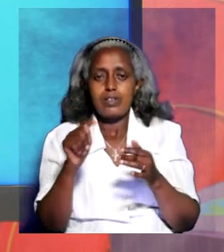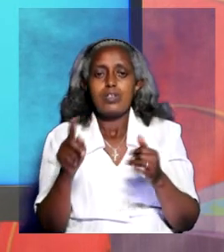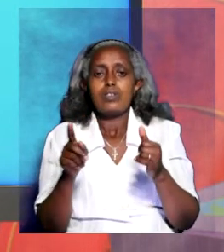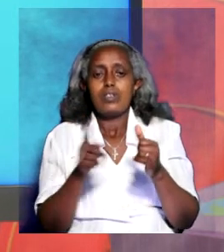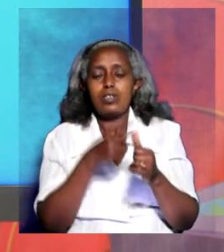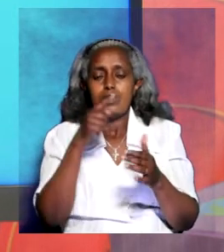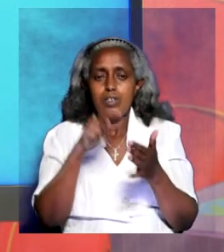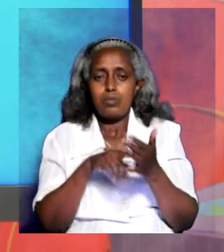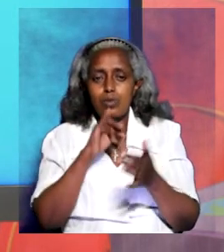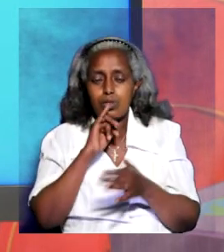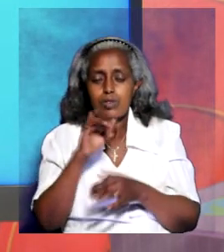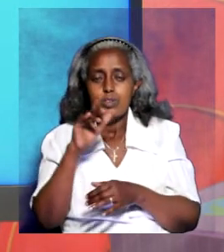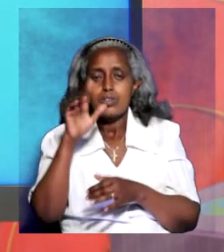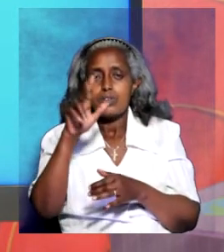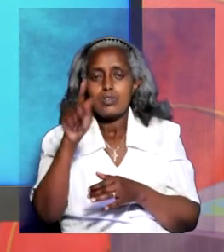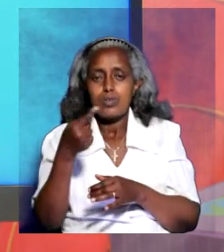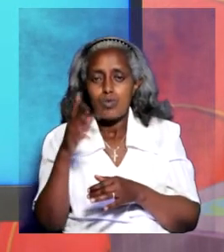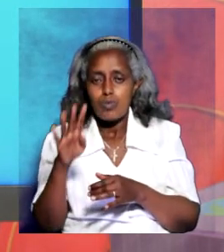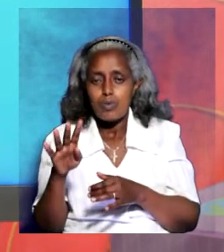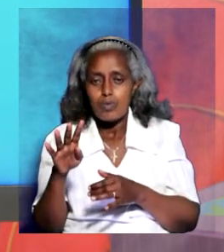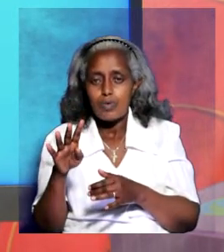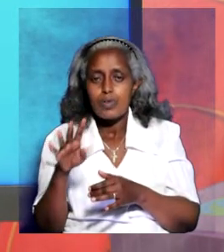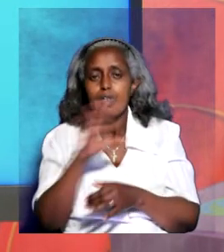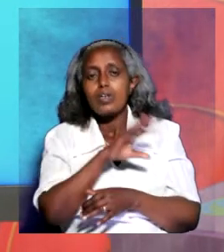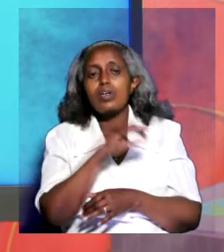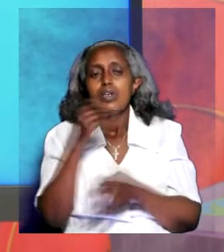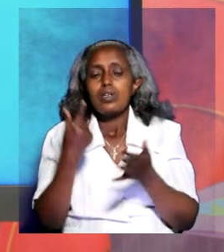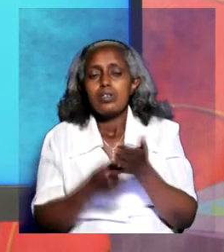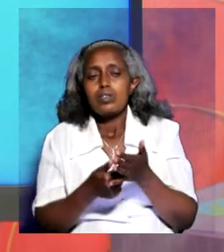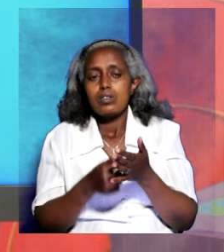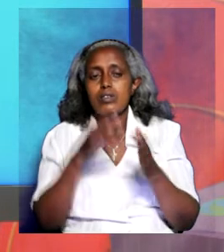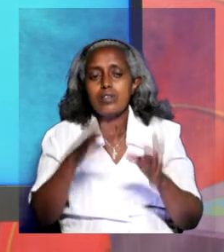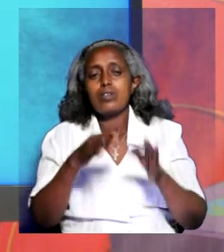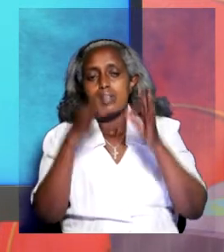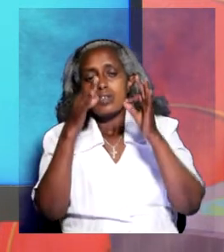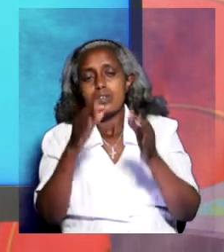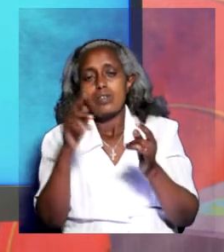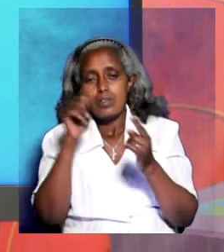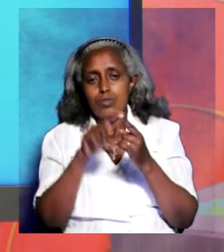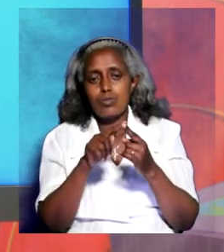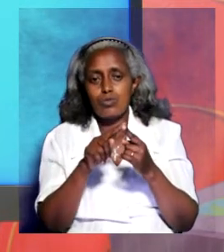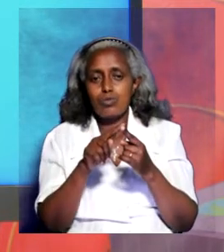is 3,4, and this is translated to